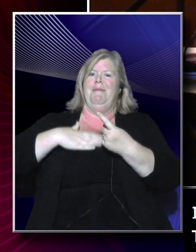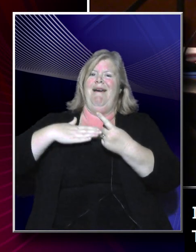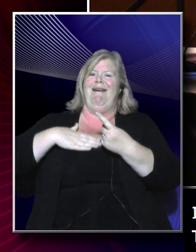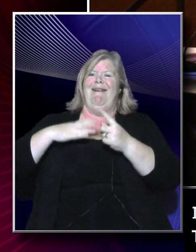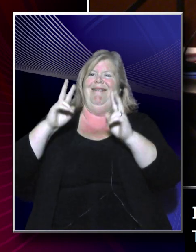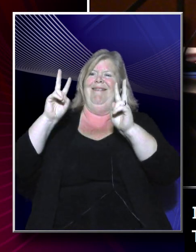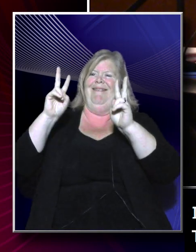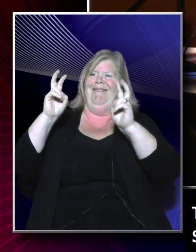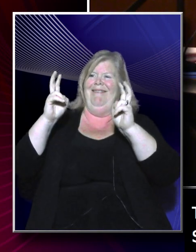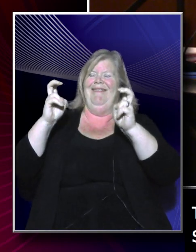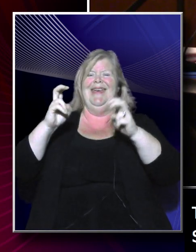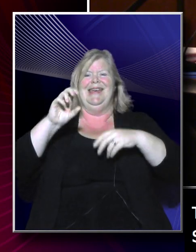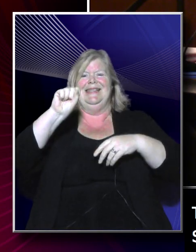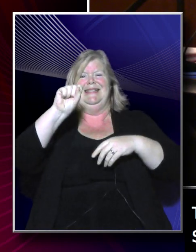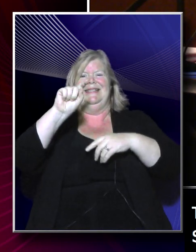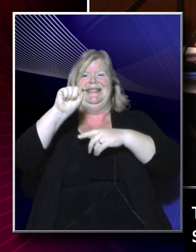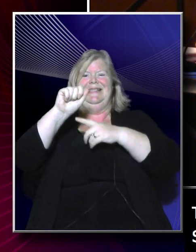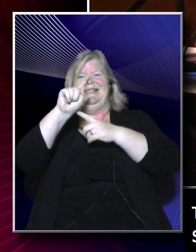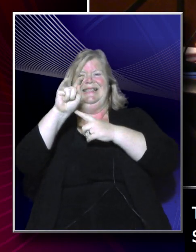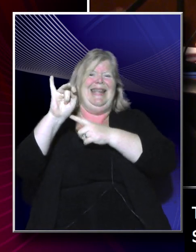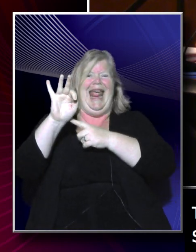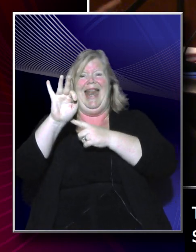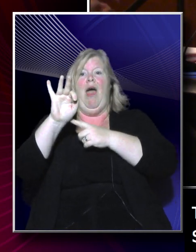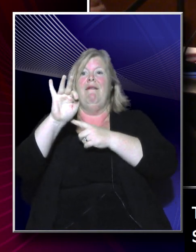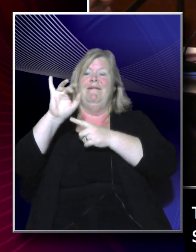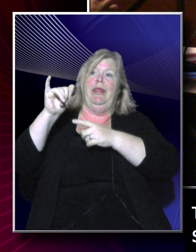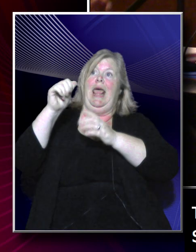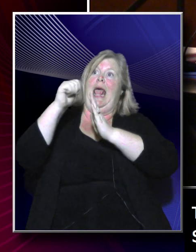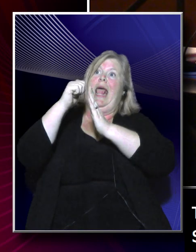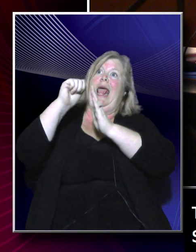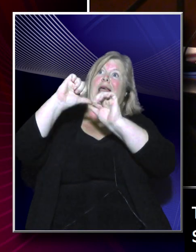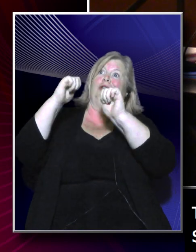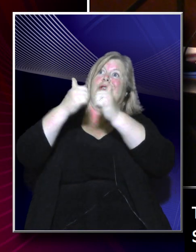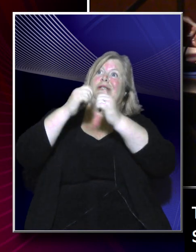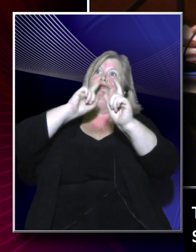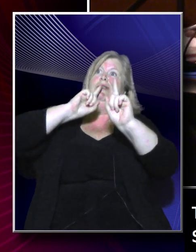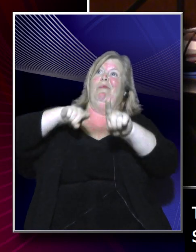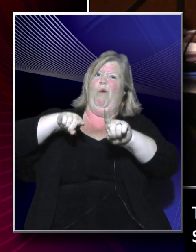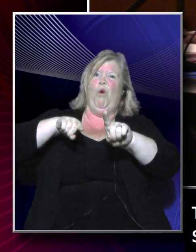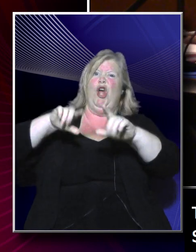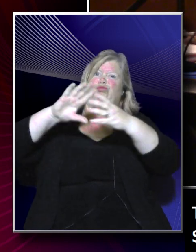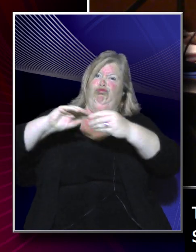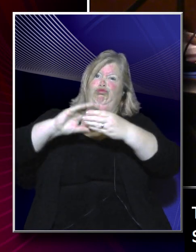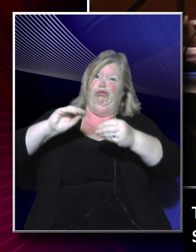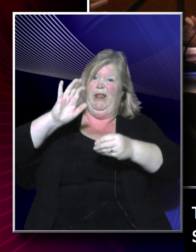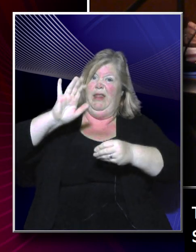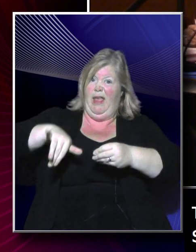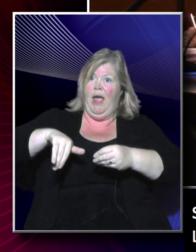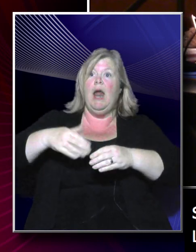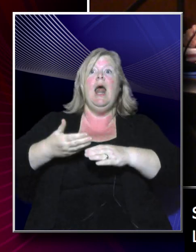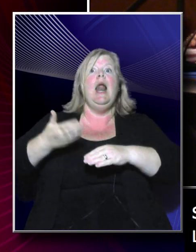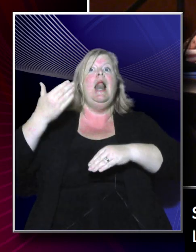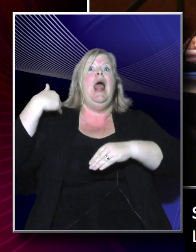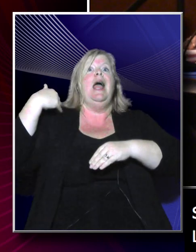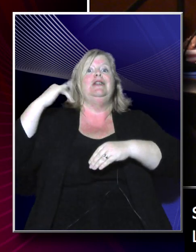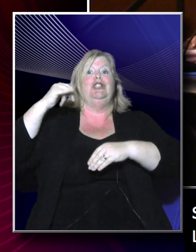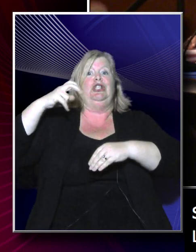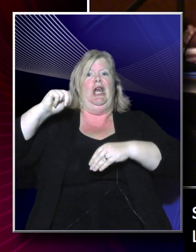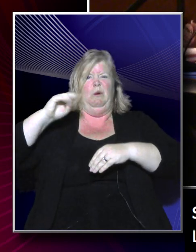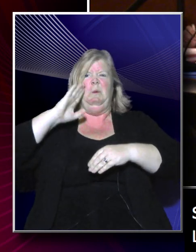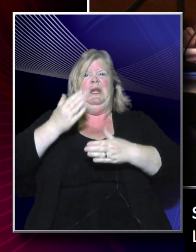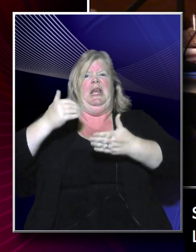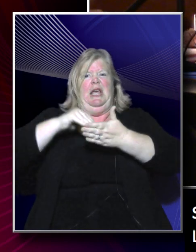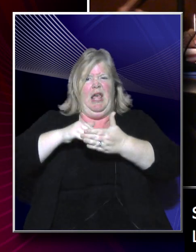the agency report. Following what we did last January, we will do it again next